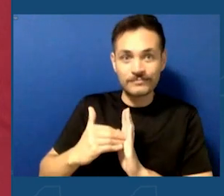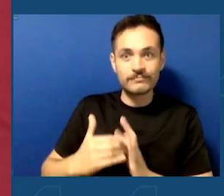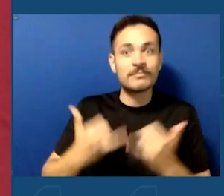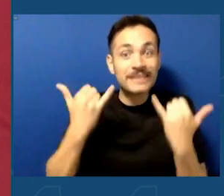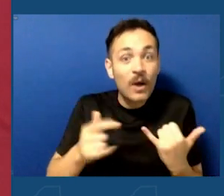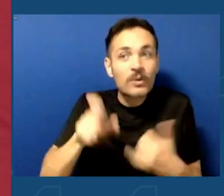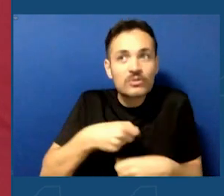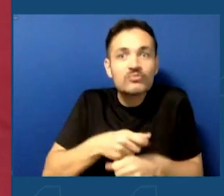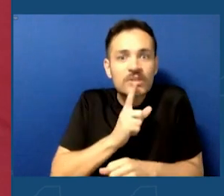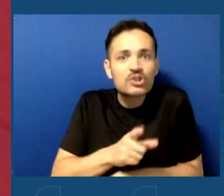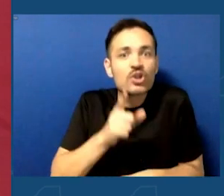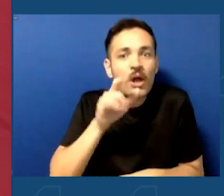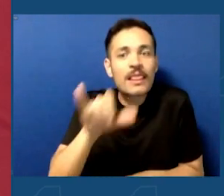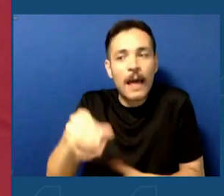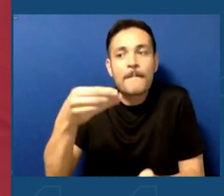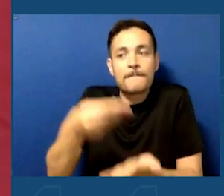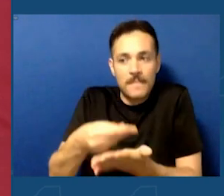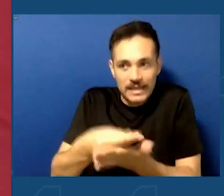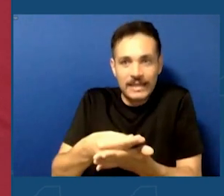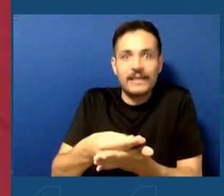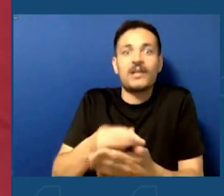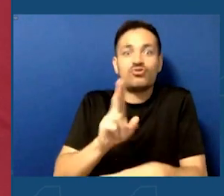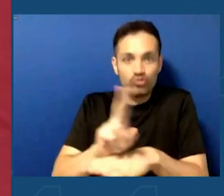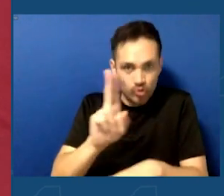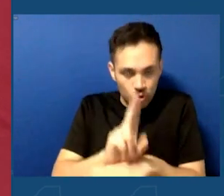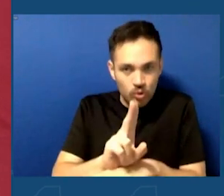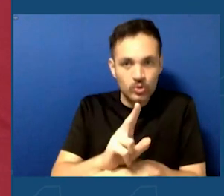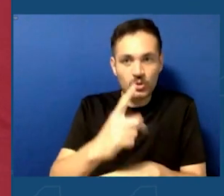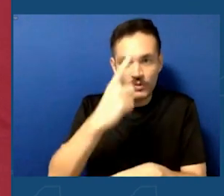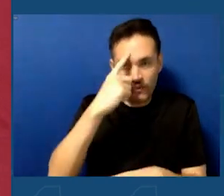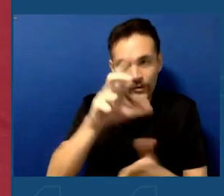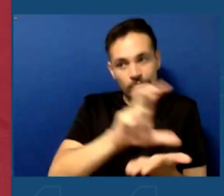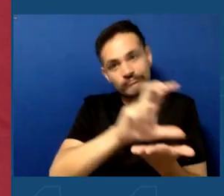used to make Puerto Rico resilient.